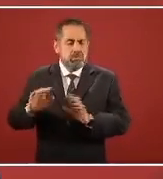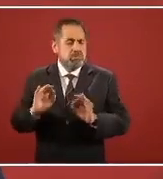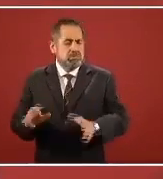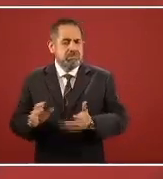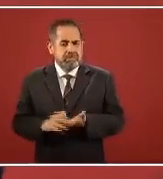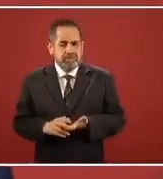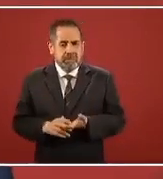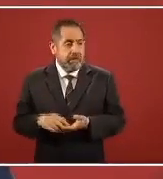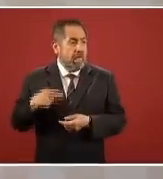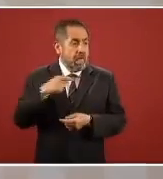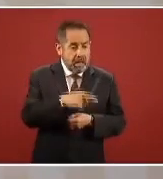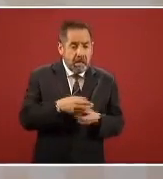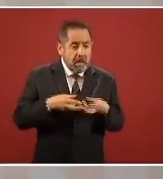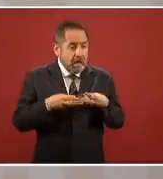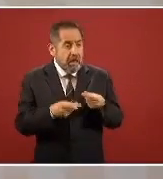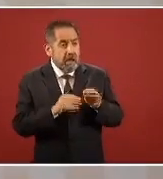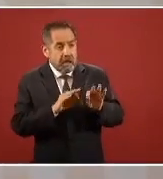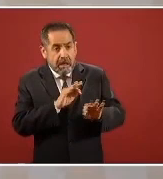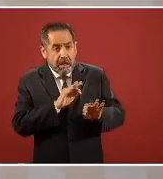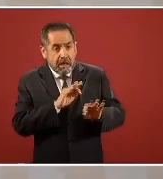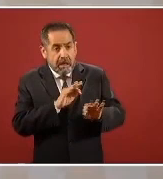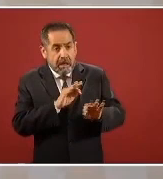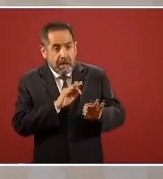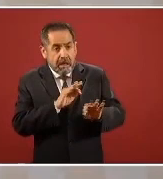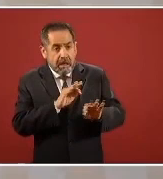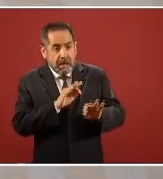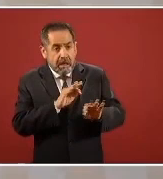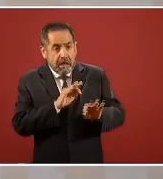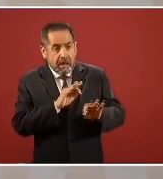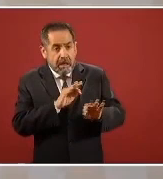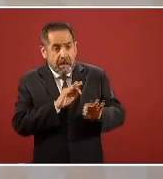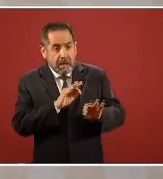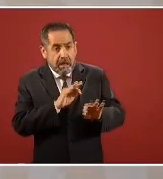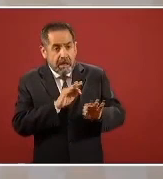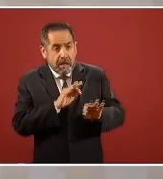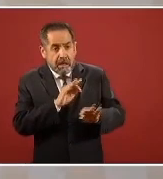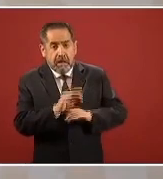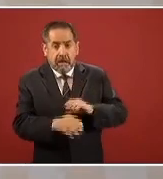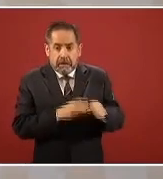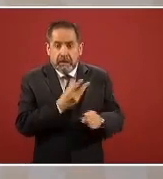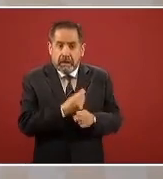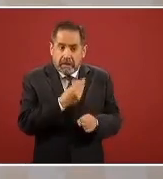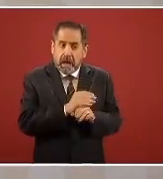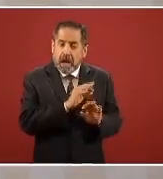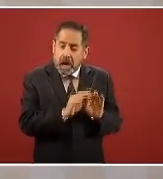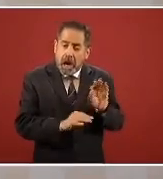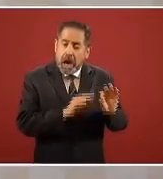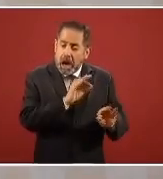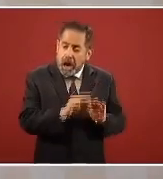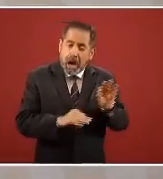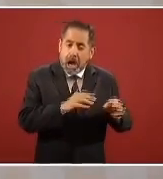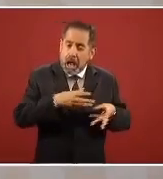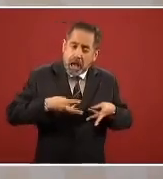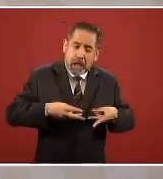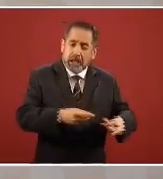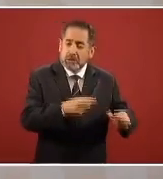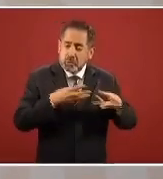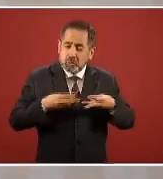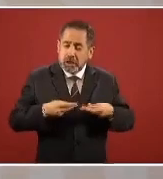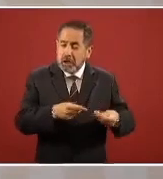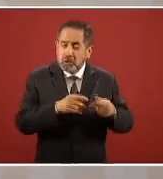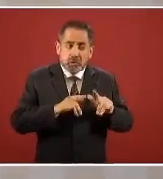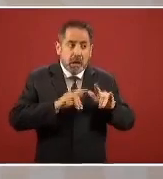Que lo que cuesta el mantenimiento. Then what the maintenance costs. De ese avión. Of this